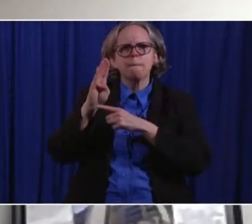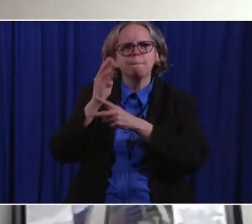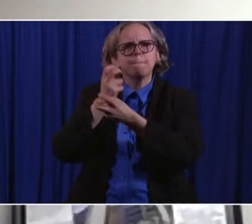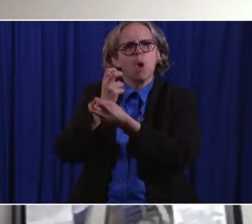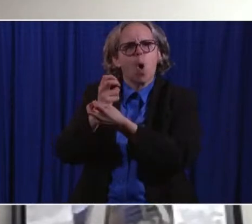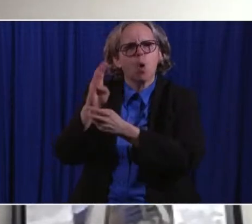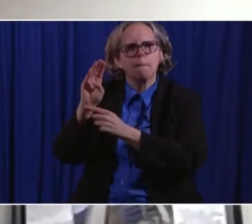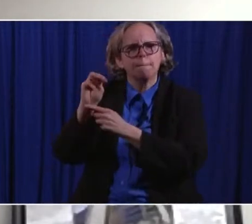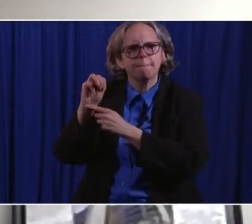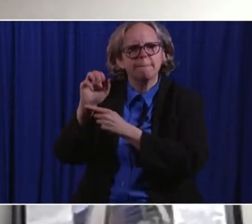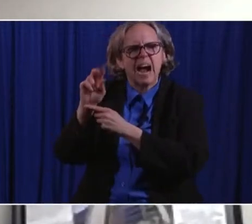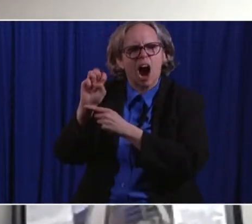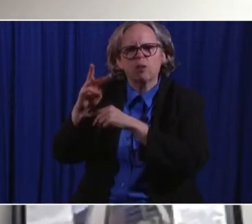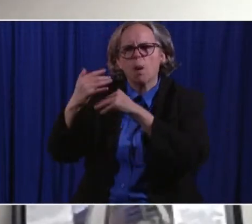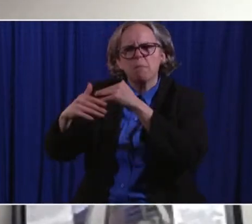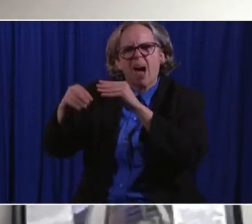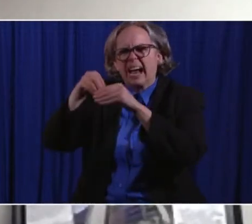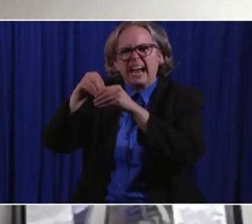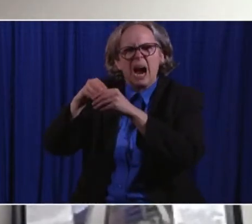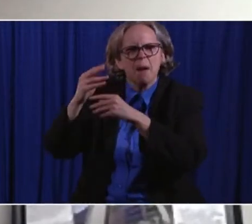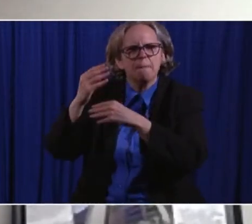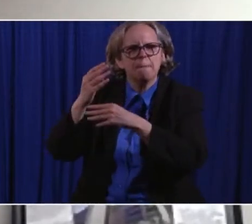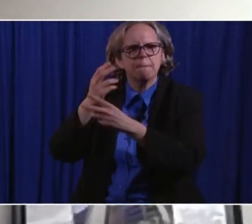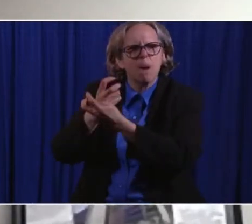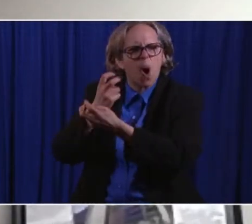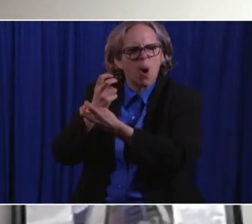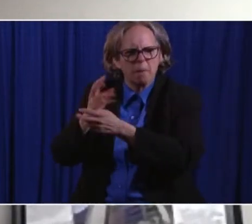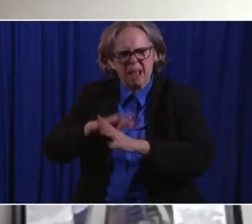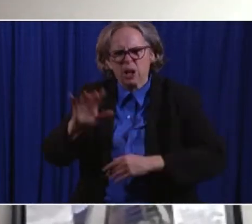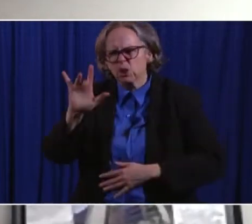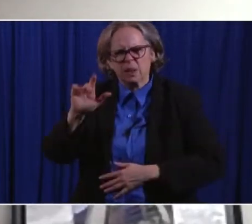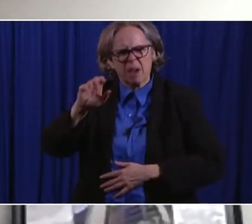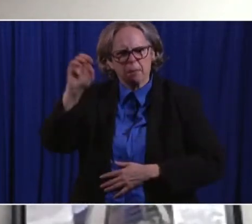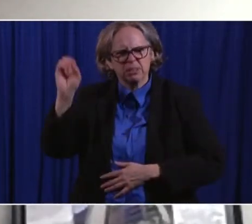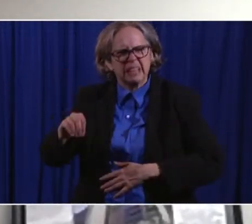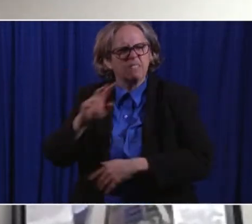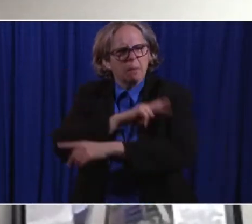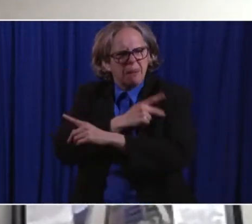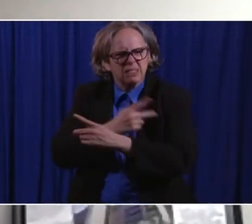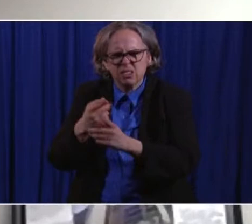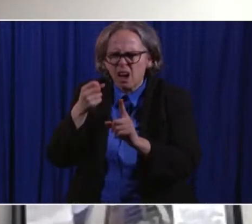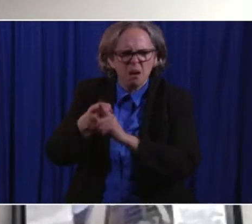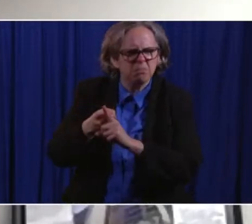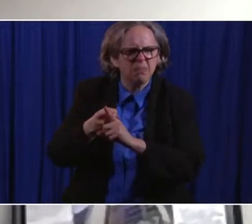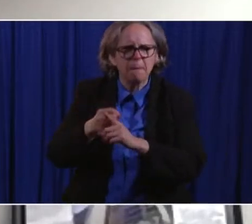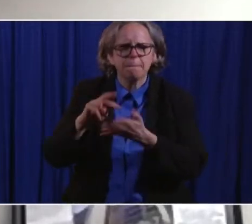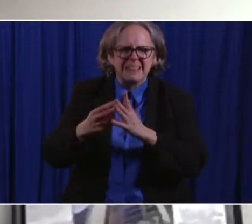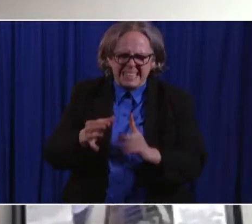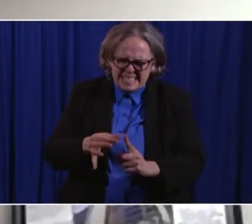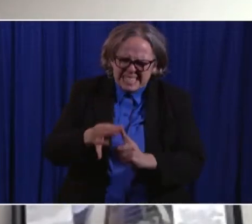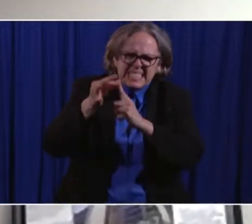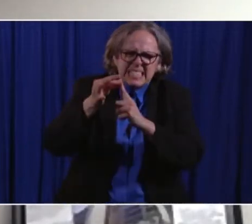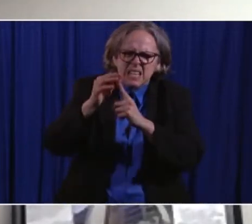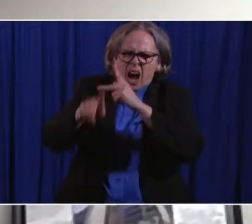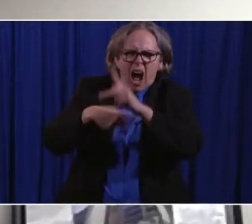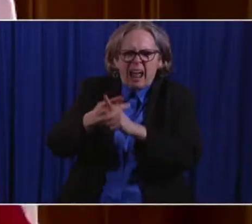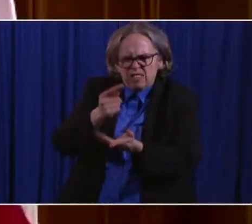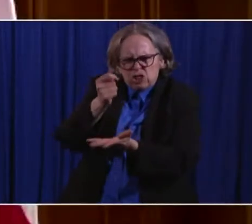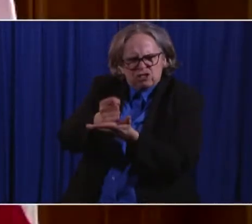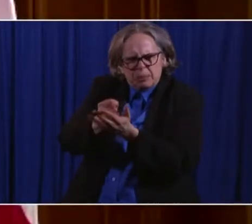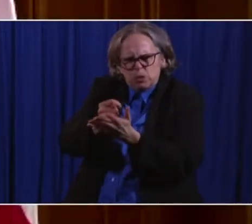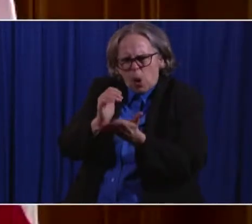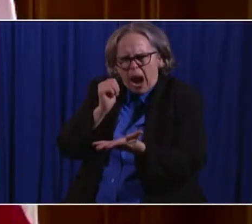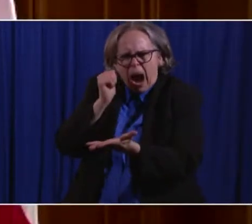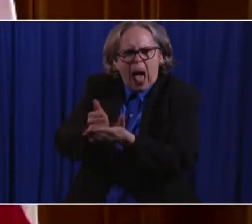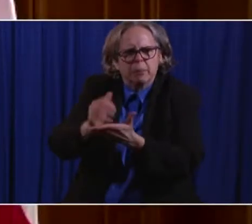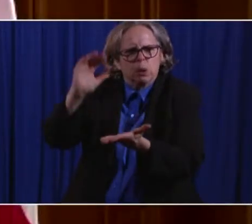condition known as macrophage activation syndrome. It does require some different therapies to kind of help reduce that inflammation. Doctor,